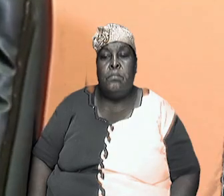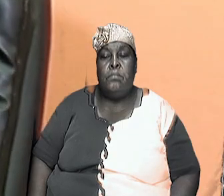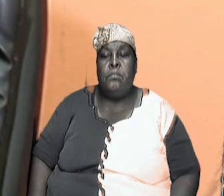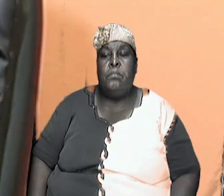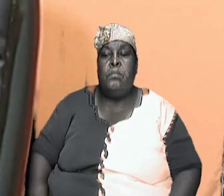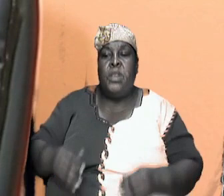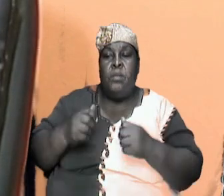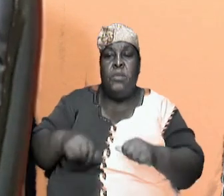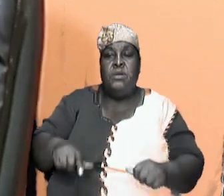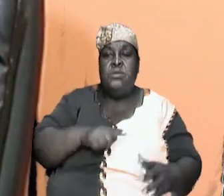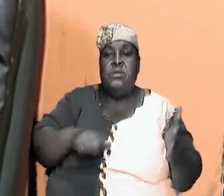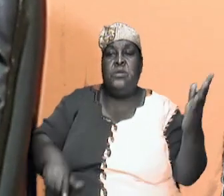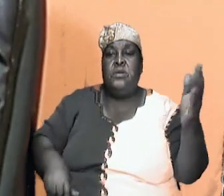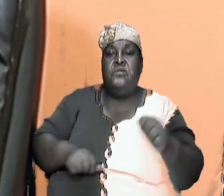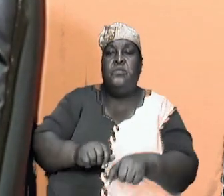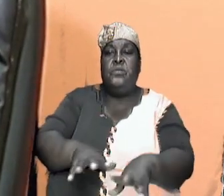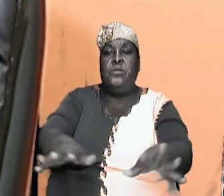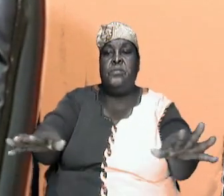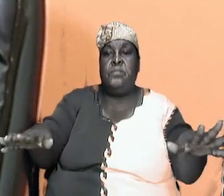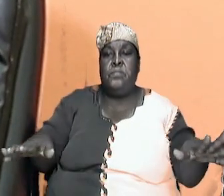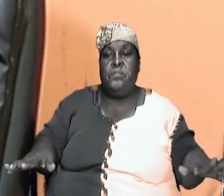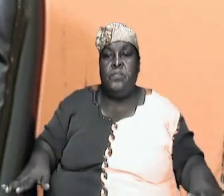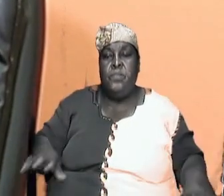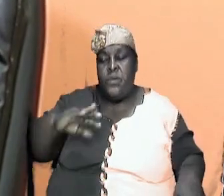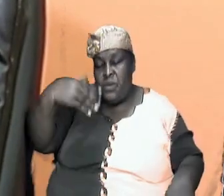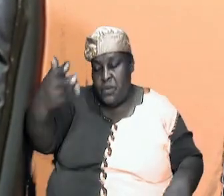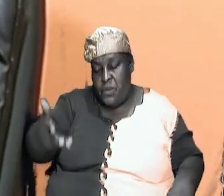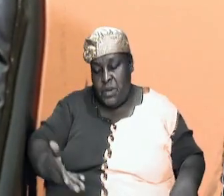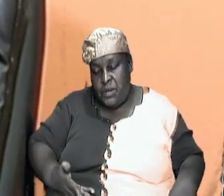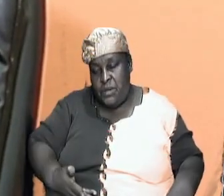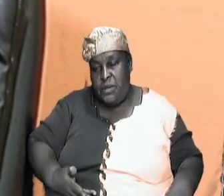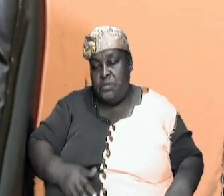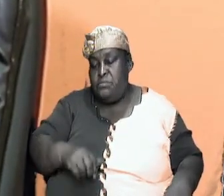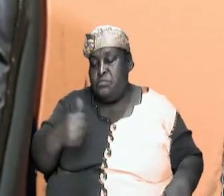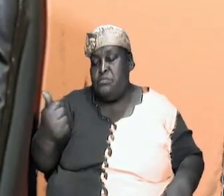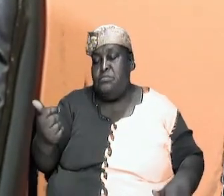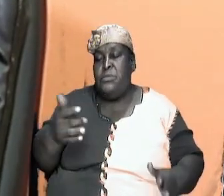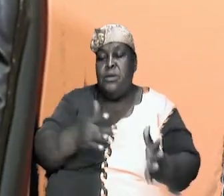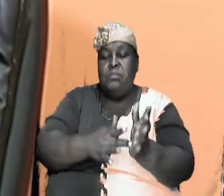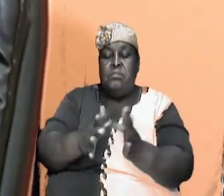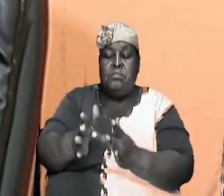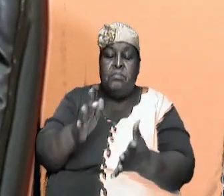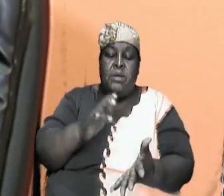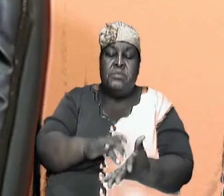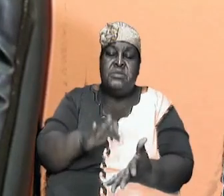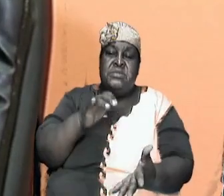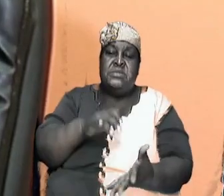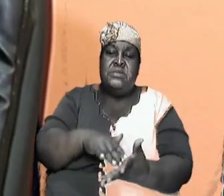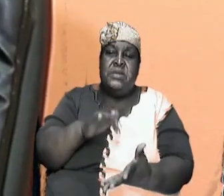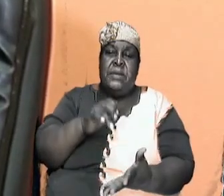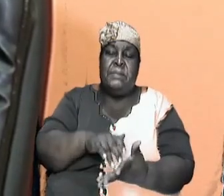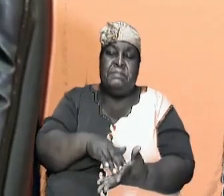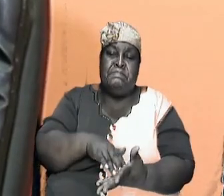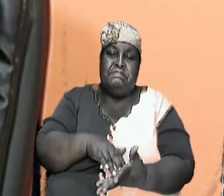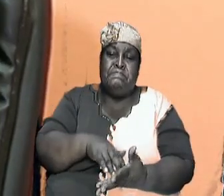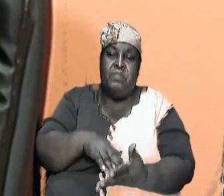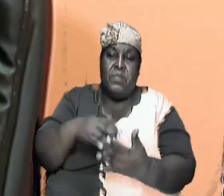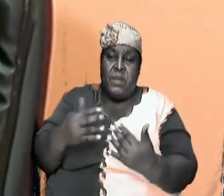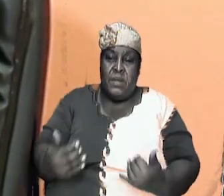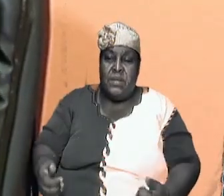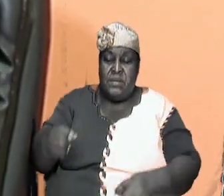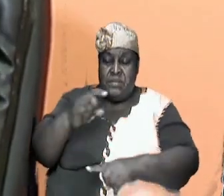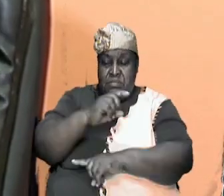Bless the Lord, everyone, and welcome to another Bible study. In